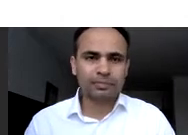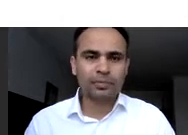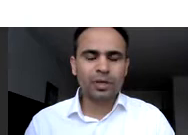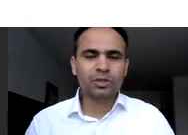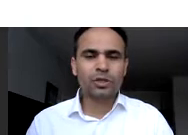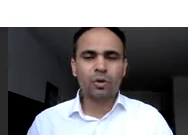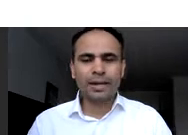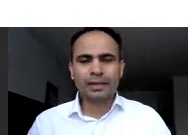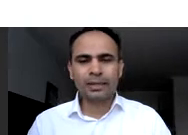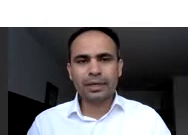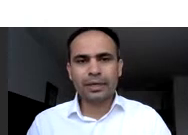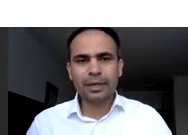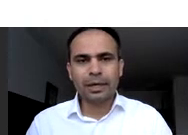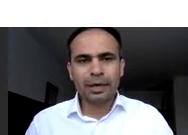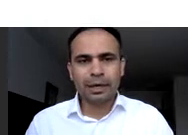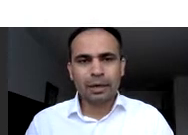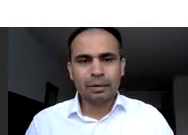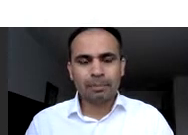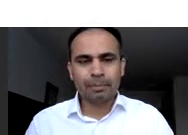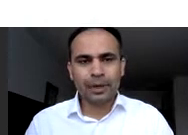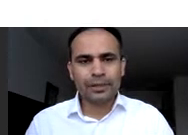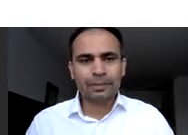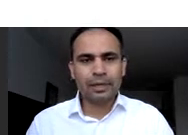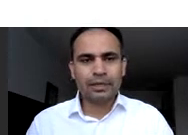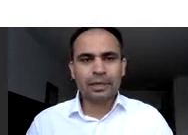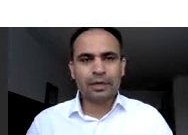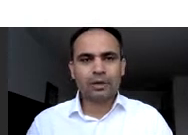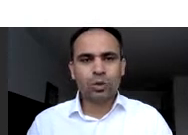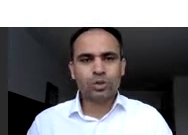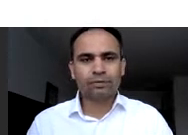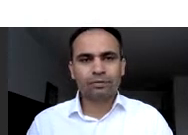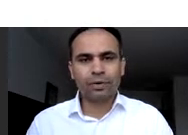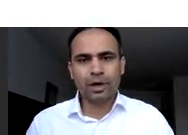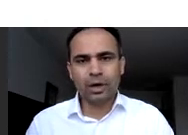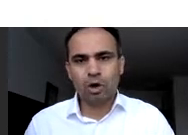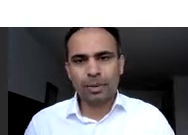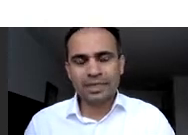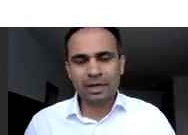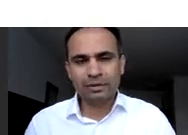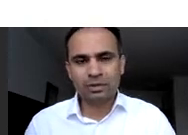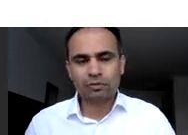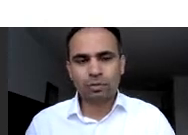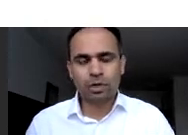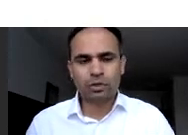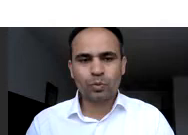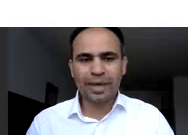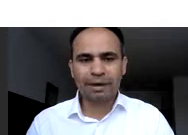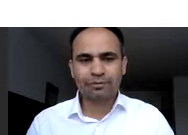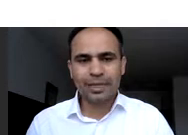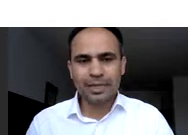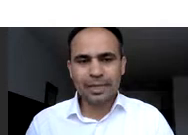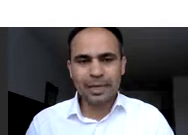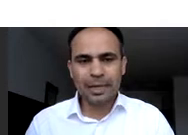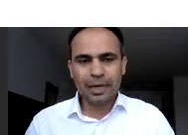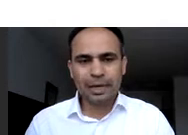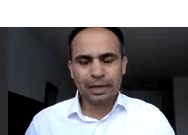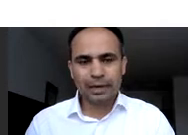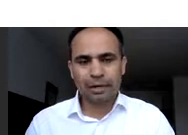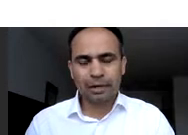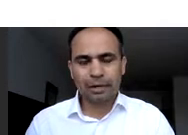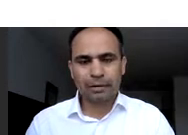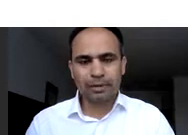accessible. So under the disability and inclusive common services for BOS, we have